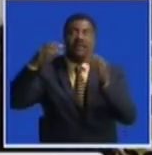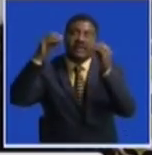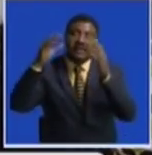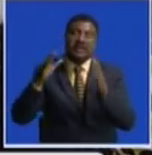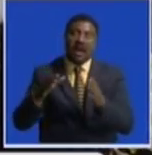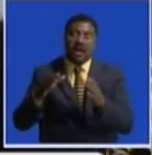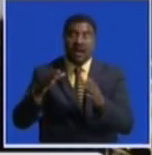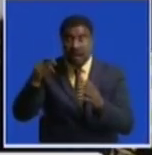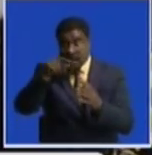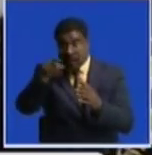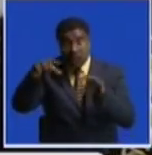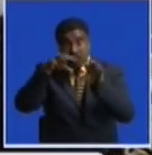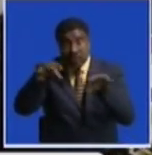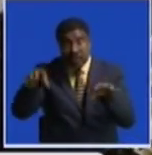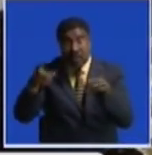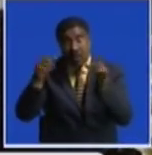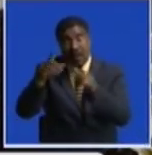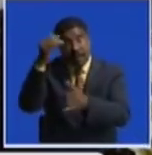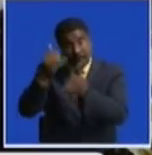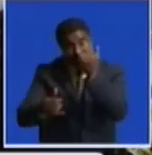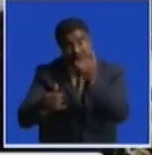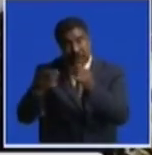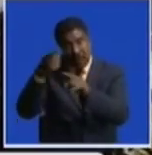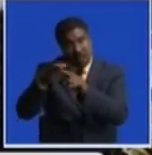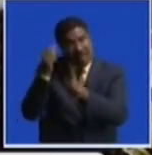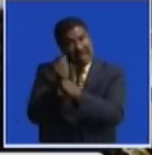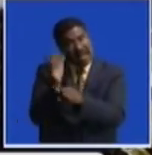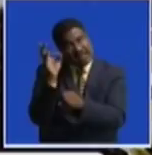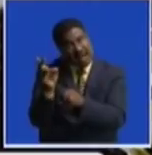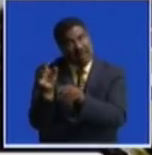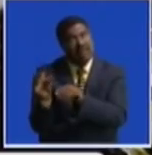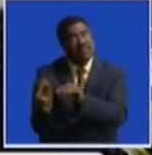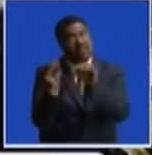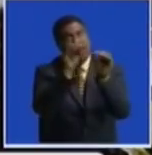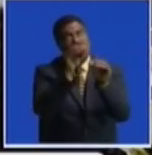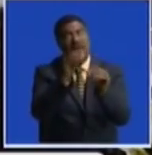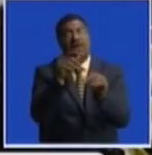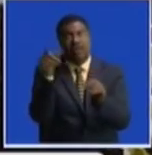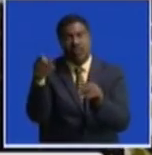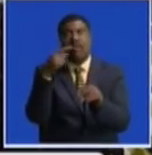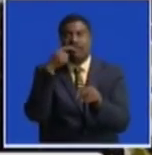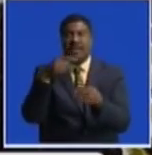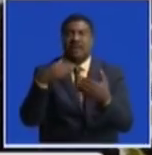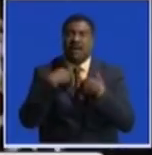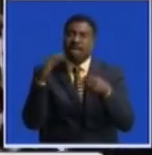the children, they go out of your school or they go to another grade, at least they have full